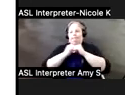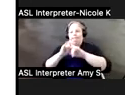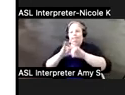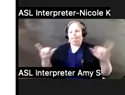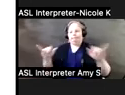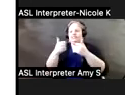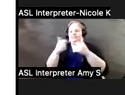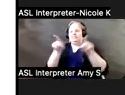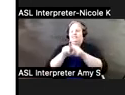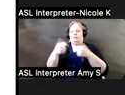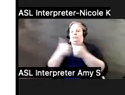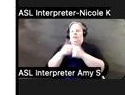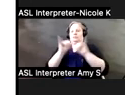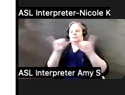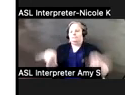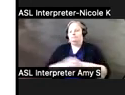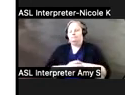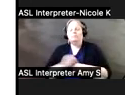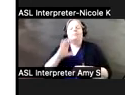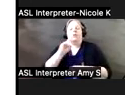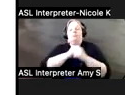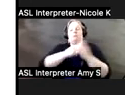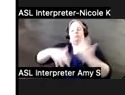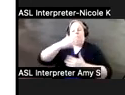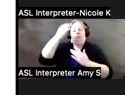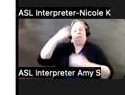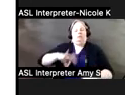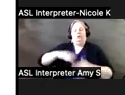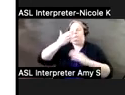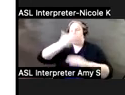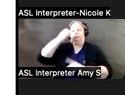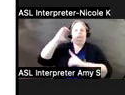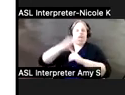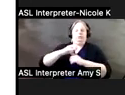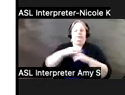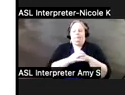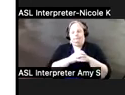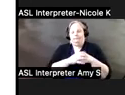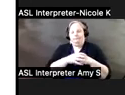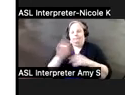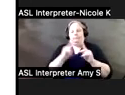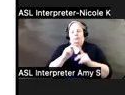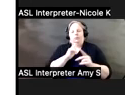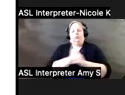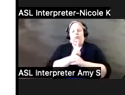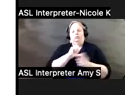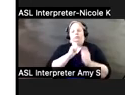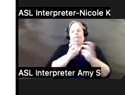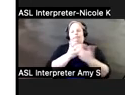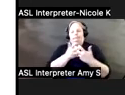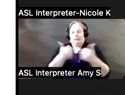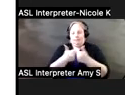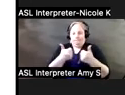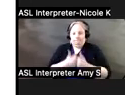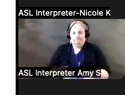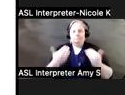same gaming platform. So the social benefits, I think, are the best overall benefit people get from playing adaptive gaming. There's also a lot